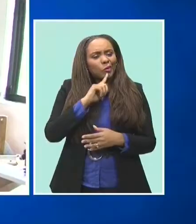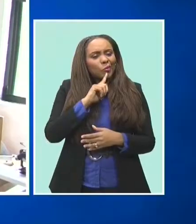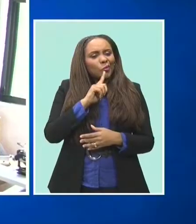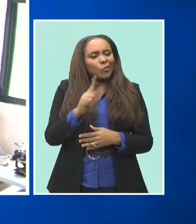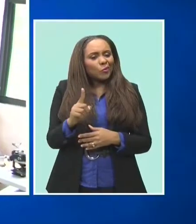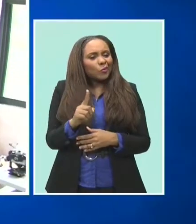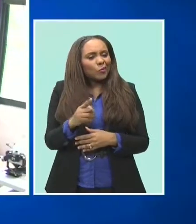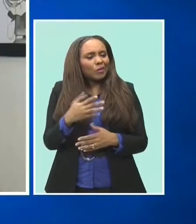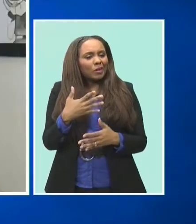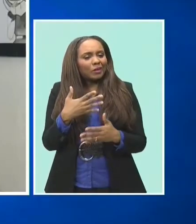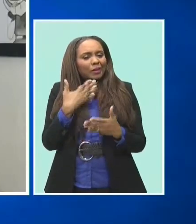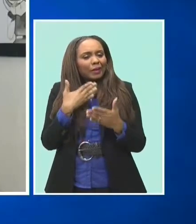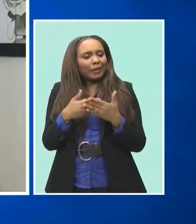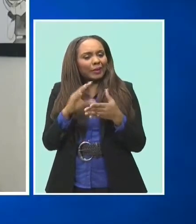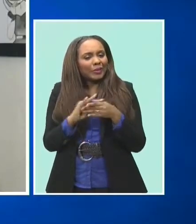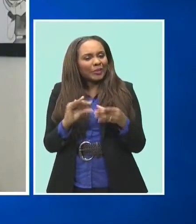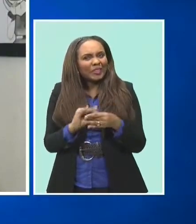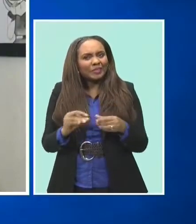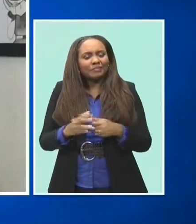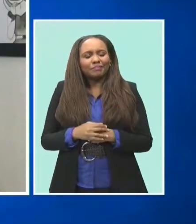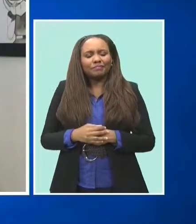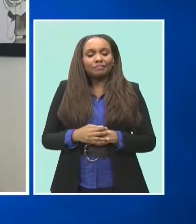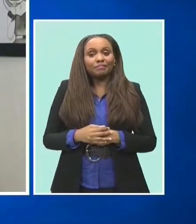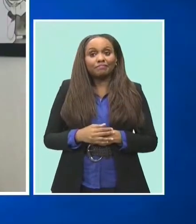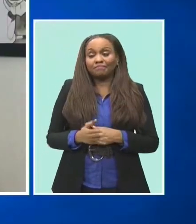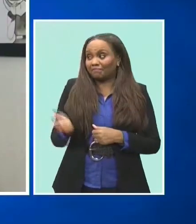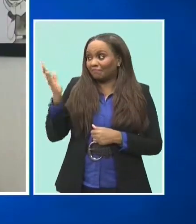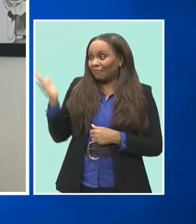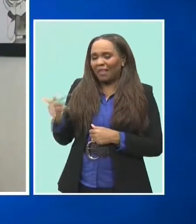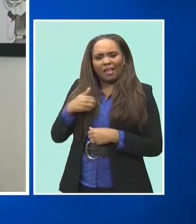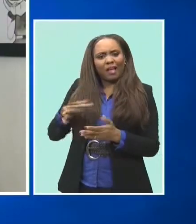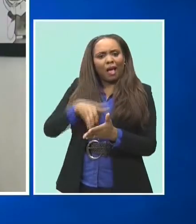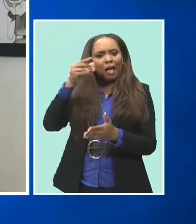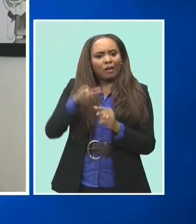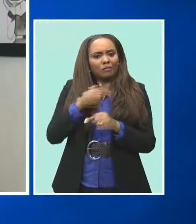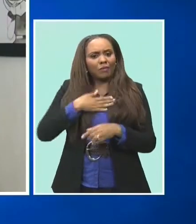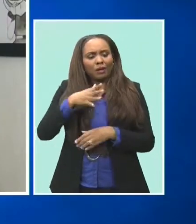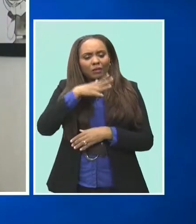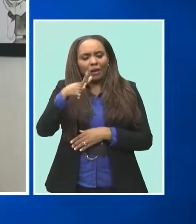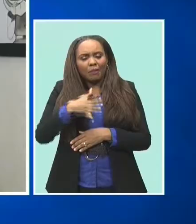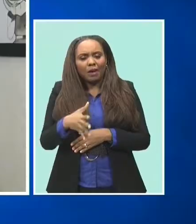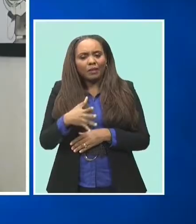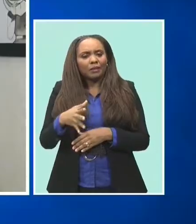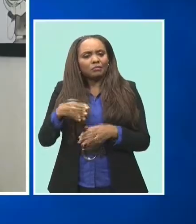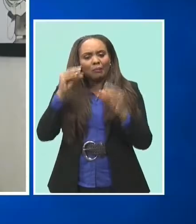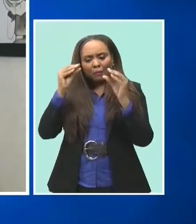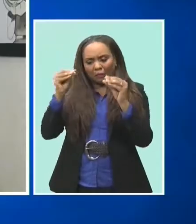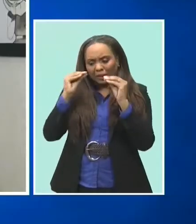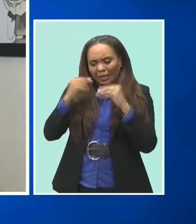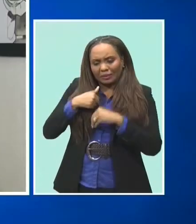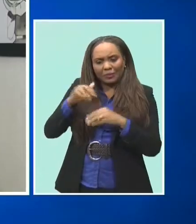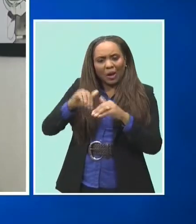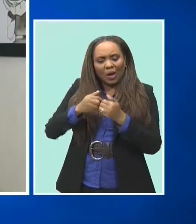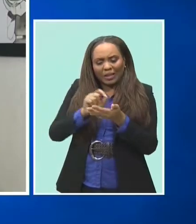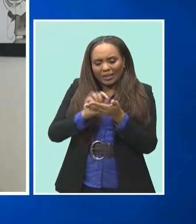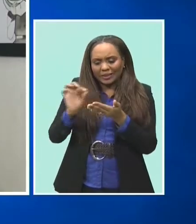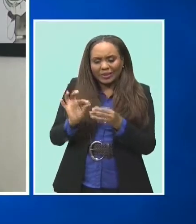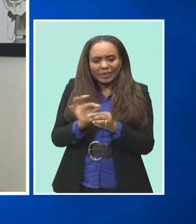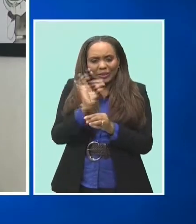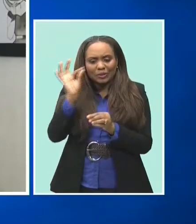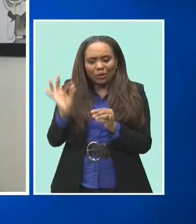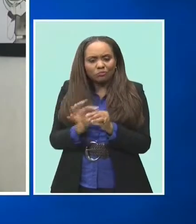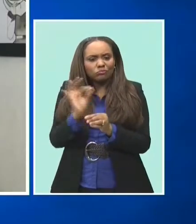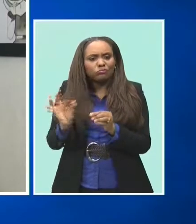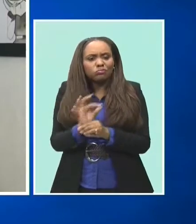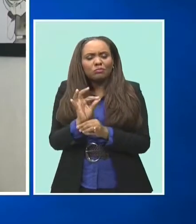familiar story. I learned from my grandmother because she was a seamstress, so she taught me the basics of sewing. But I eventually went